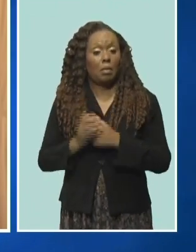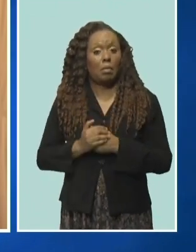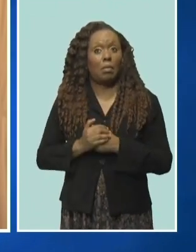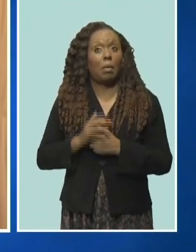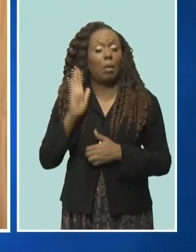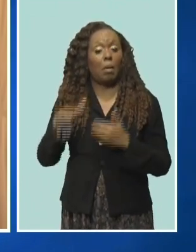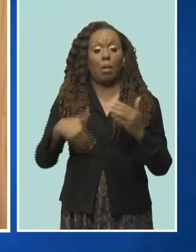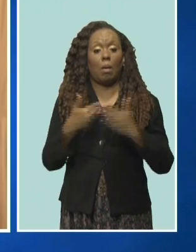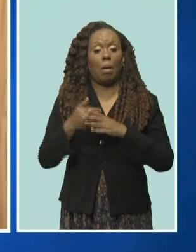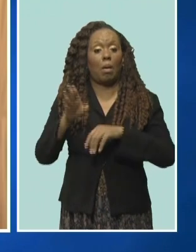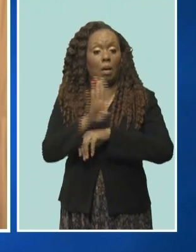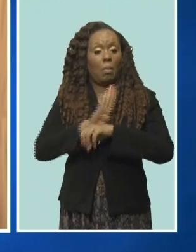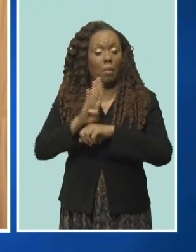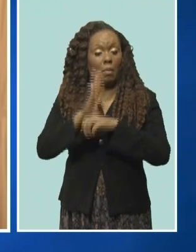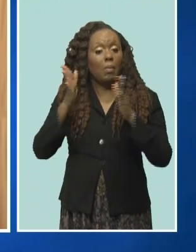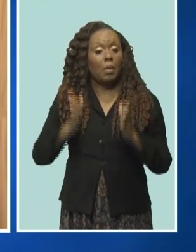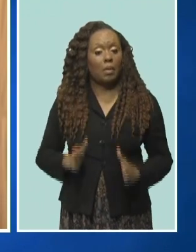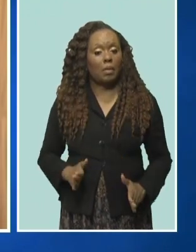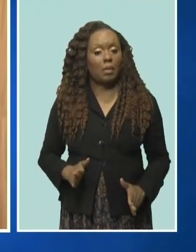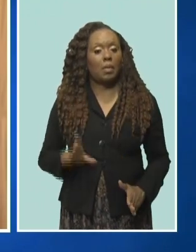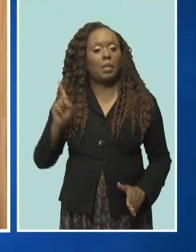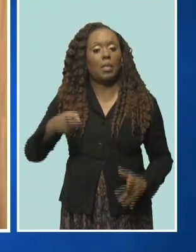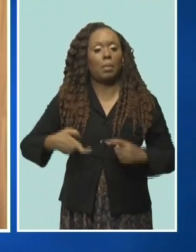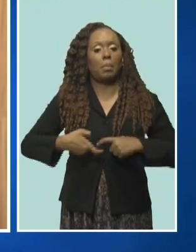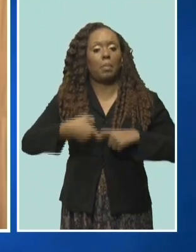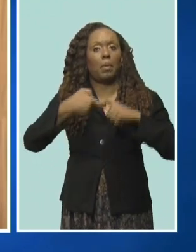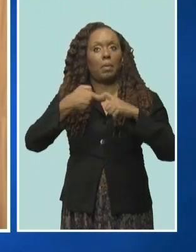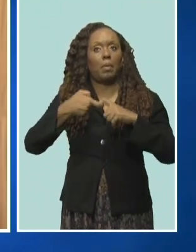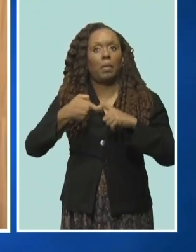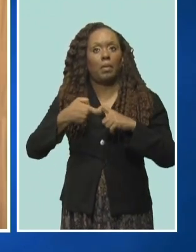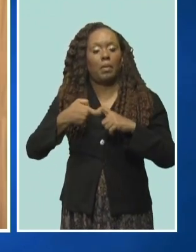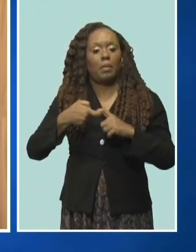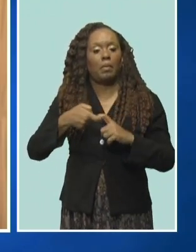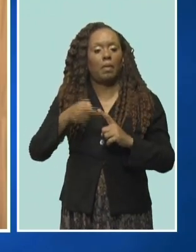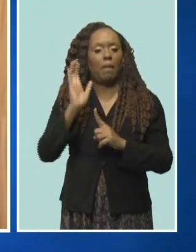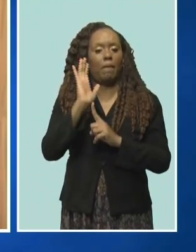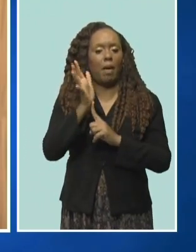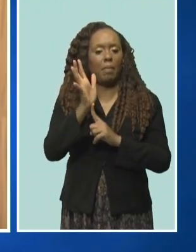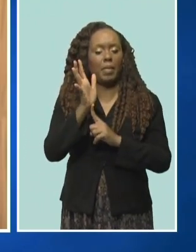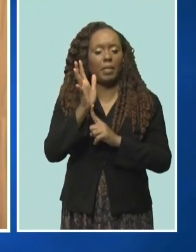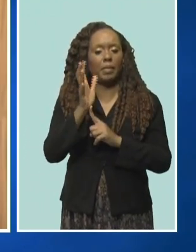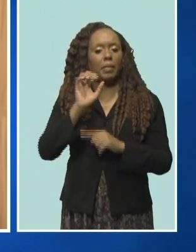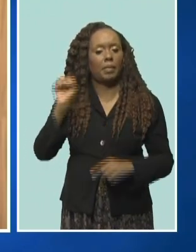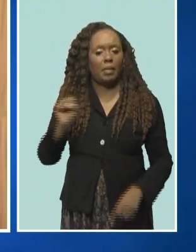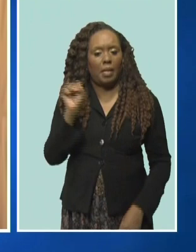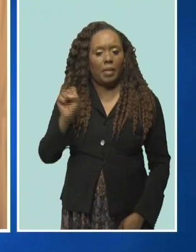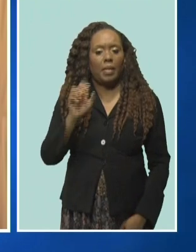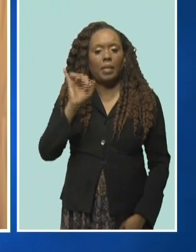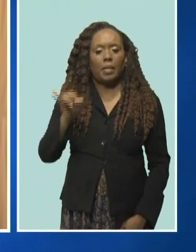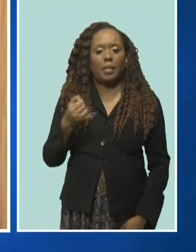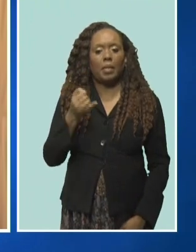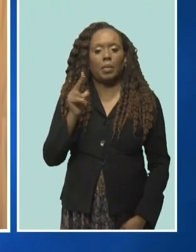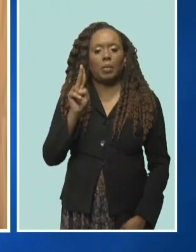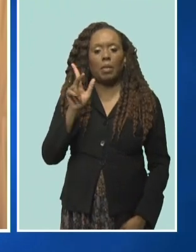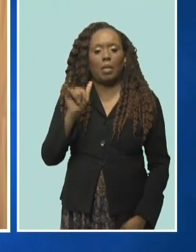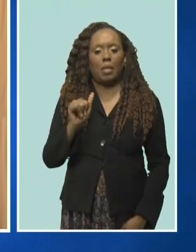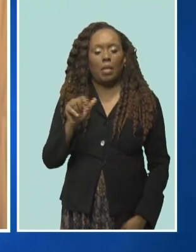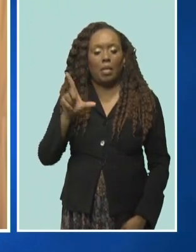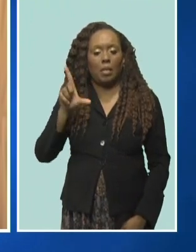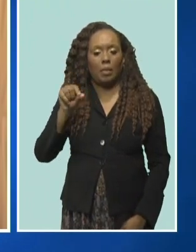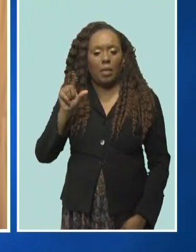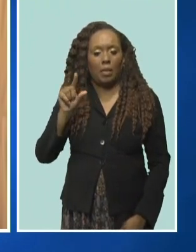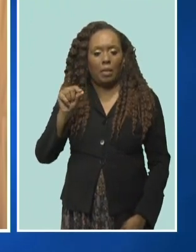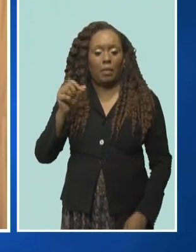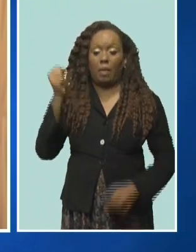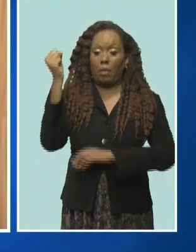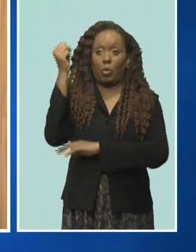every Barbadian, each of us, to pause for 5 minutes this Saturday, July 20th at midday, for silent